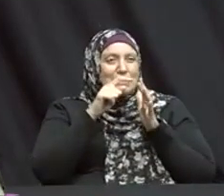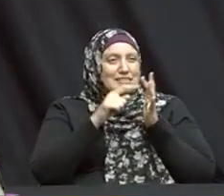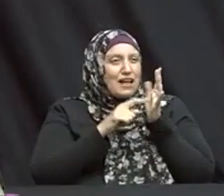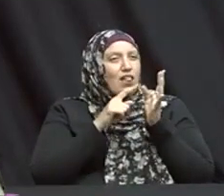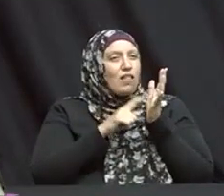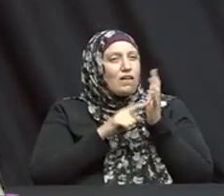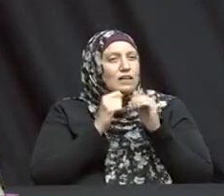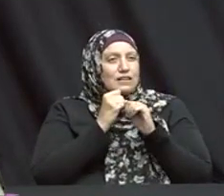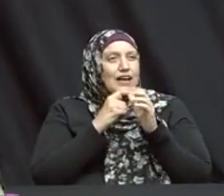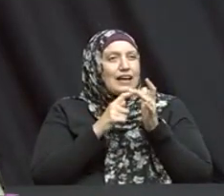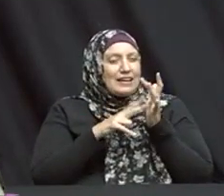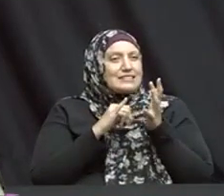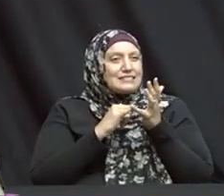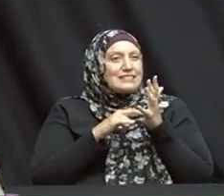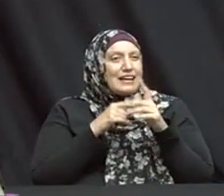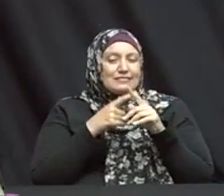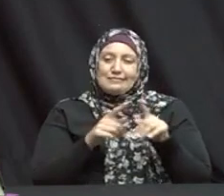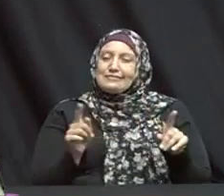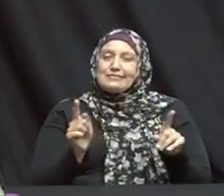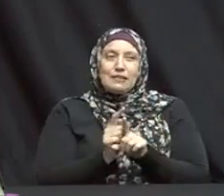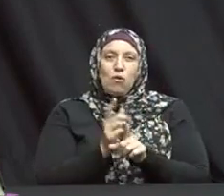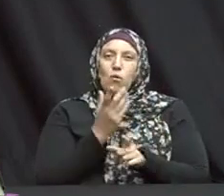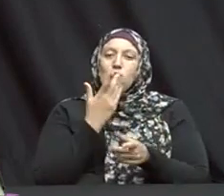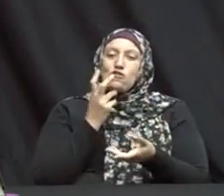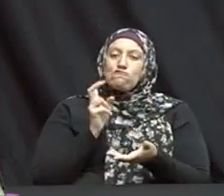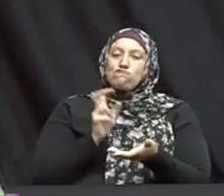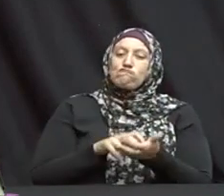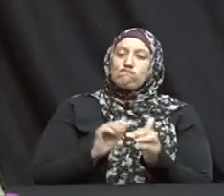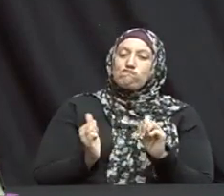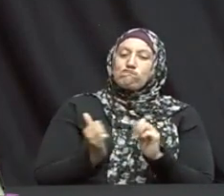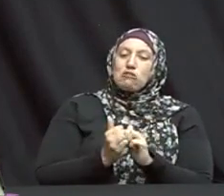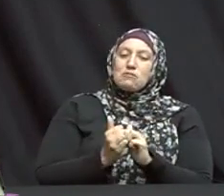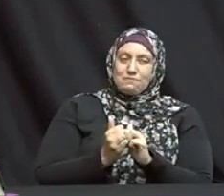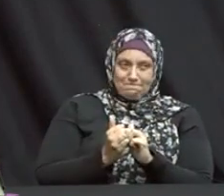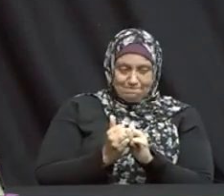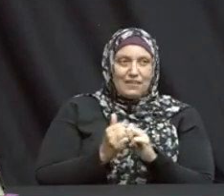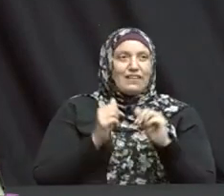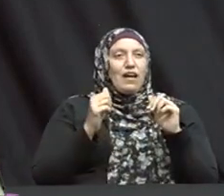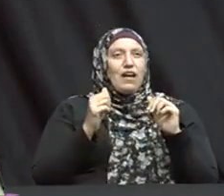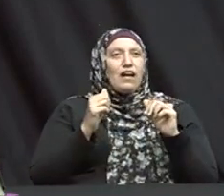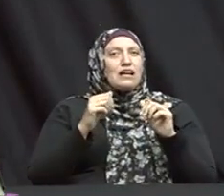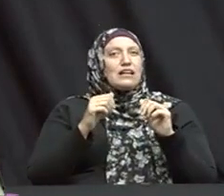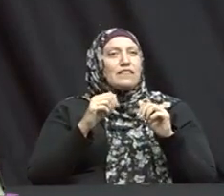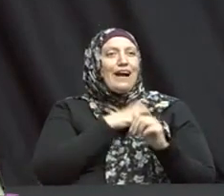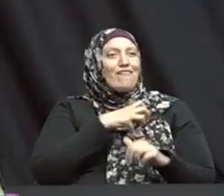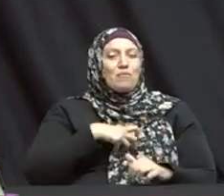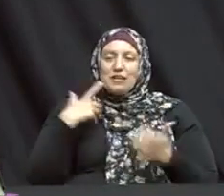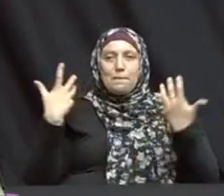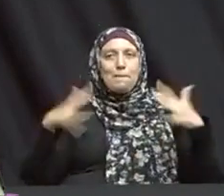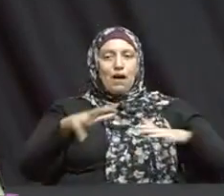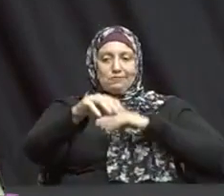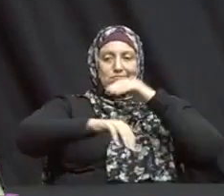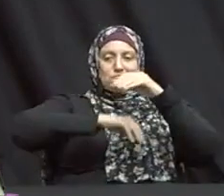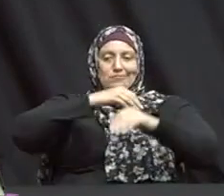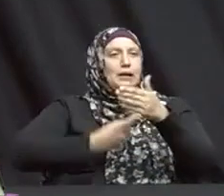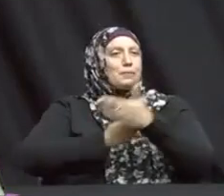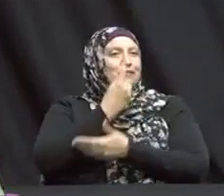that is when the agreement is made is when the transaction is deemed to have occurred. So that's what we define as the event.